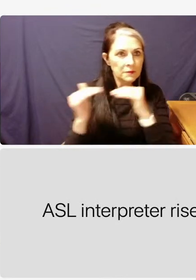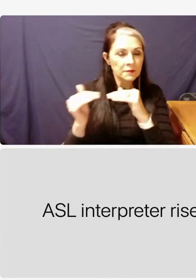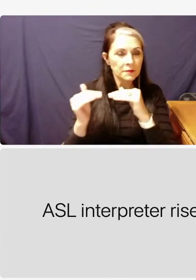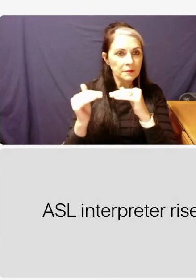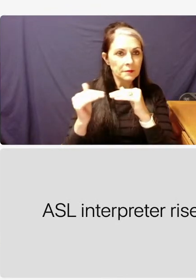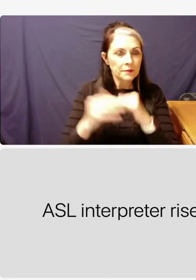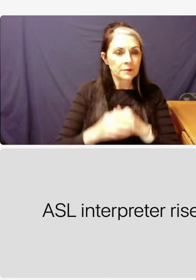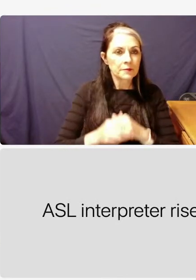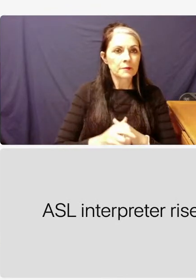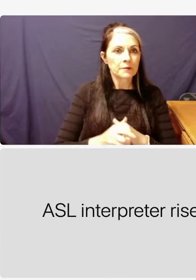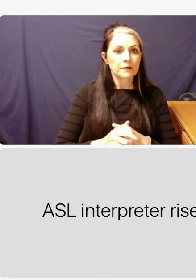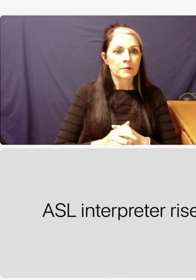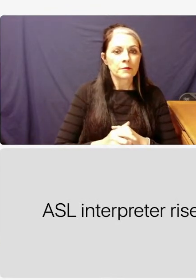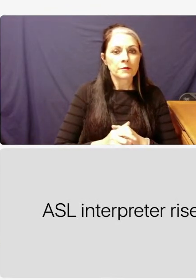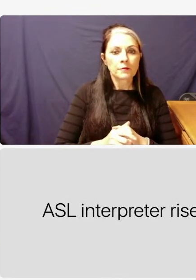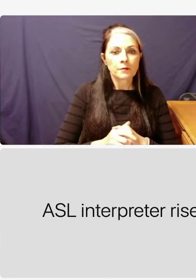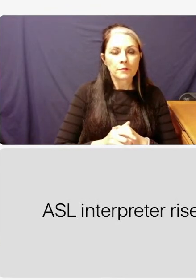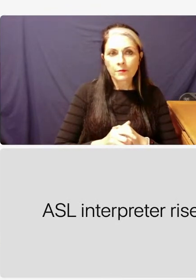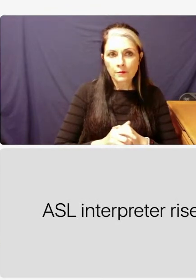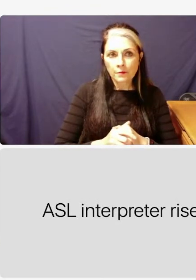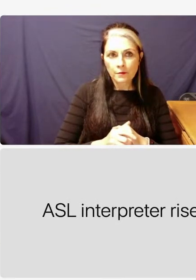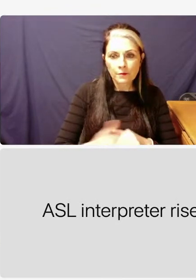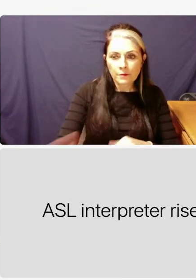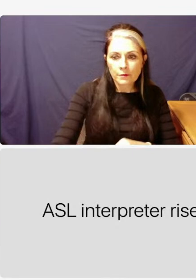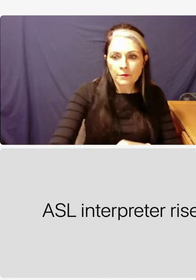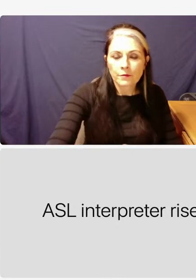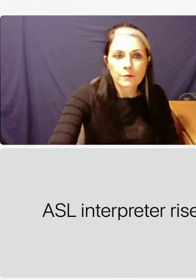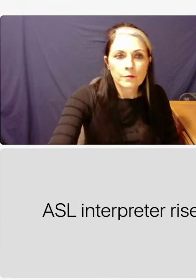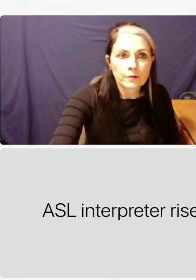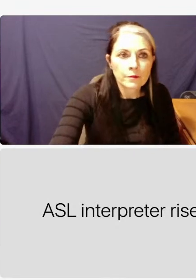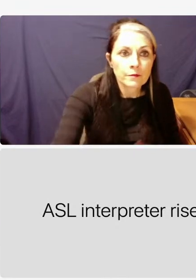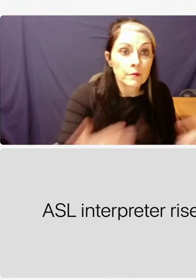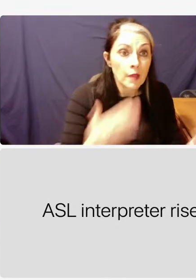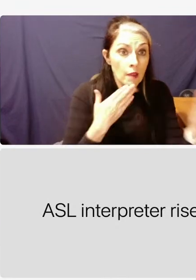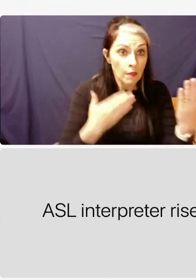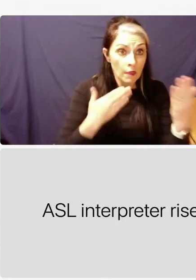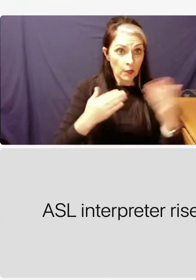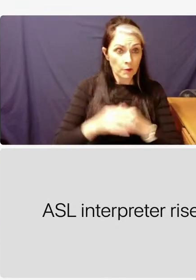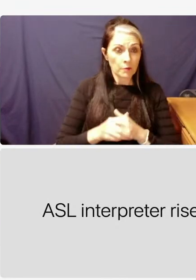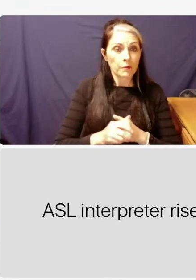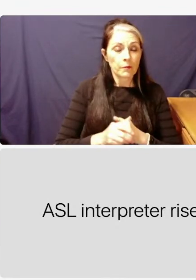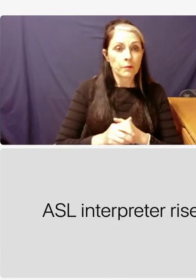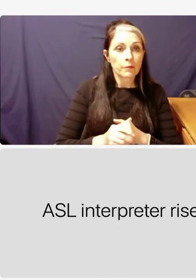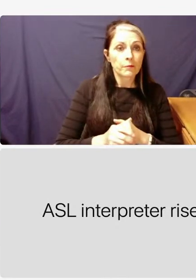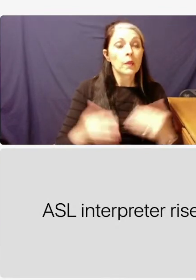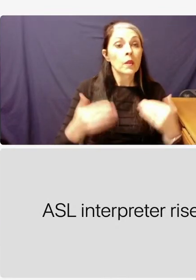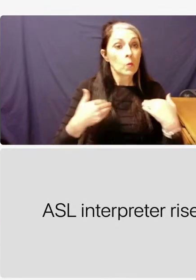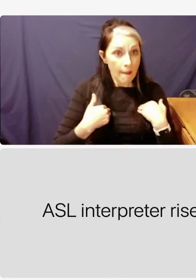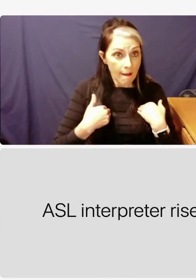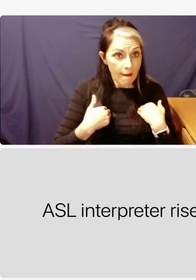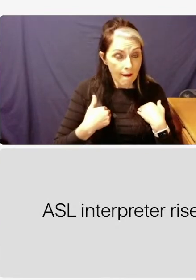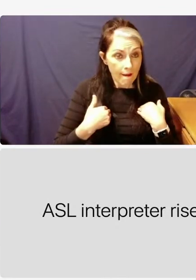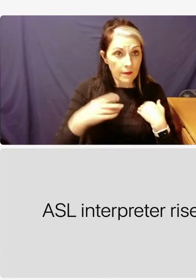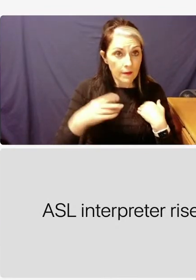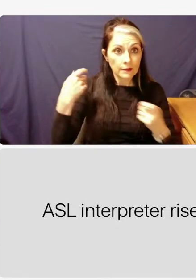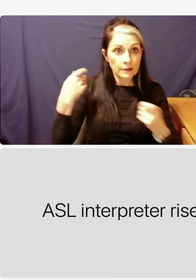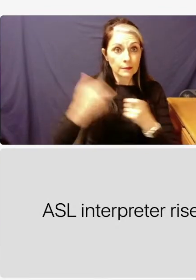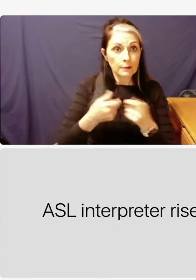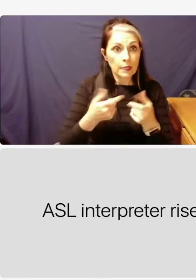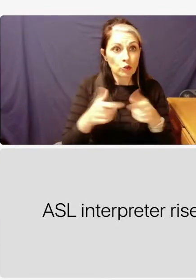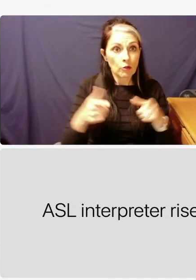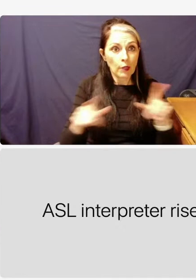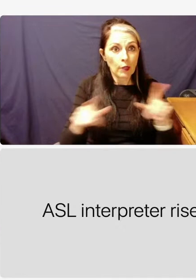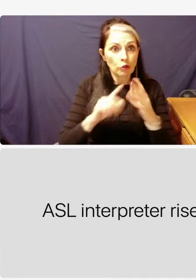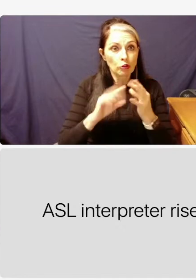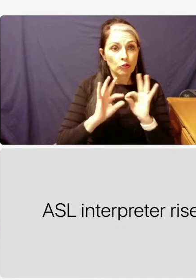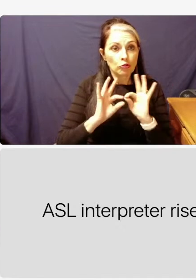thank you for that we do have uh spanish language interpretive services available for our meeting for both those that would like